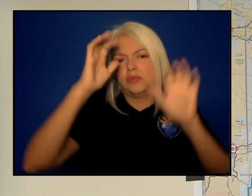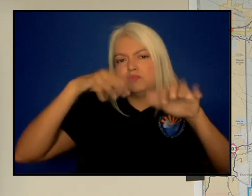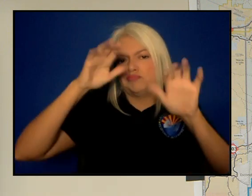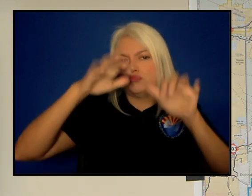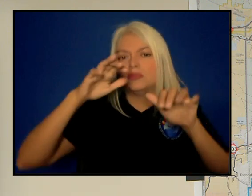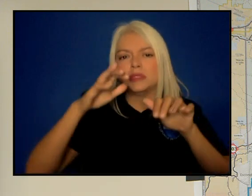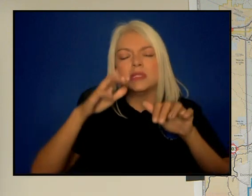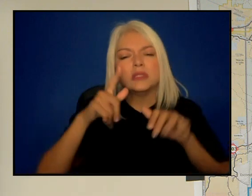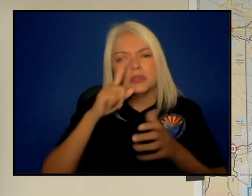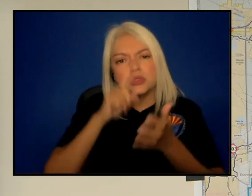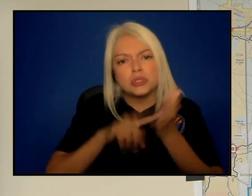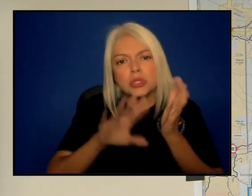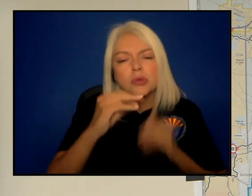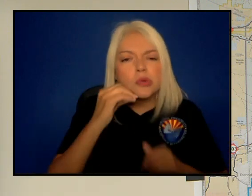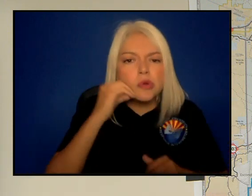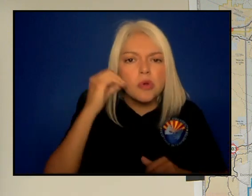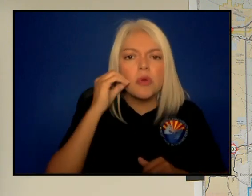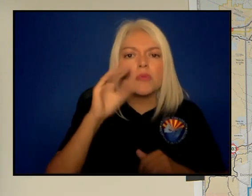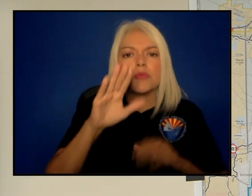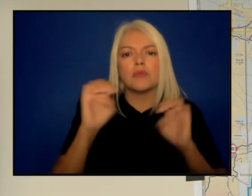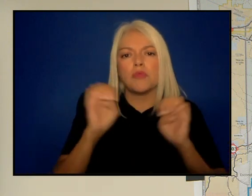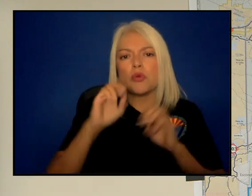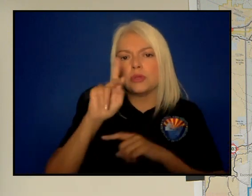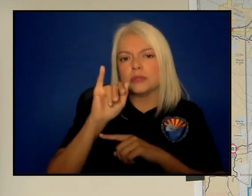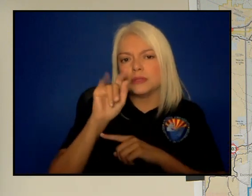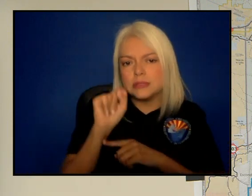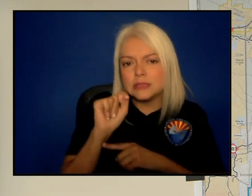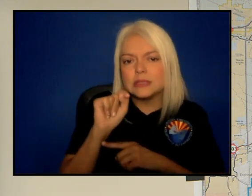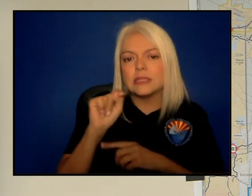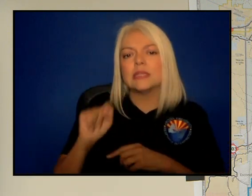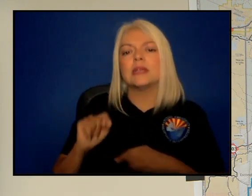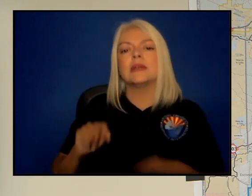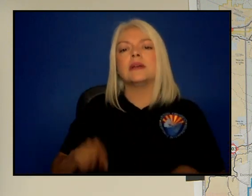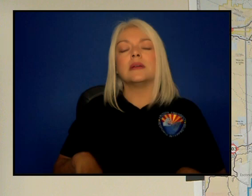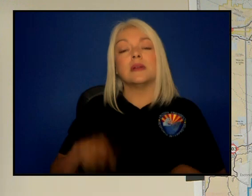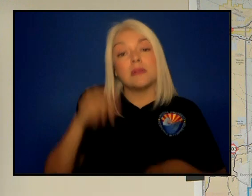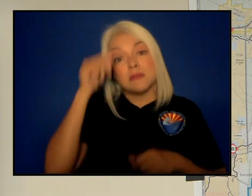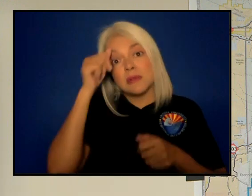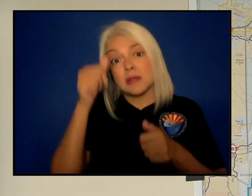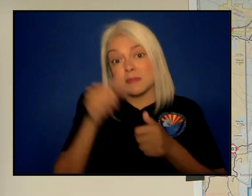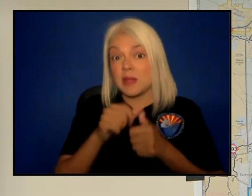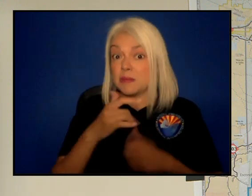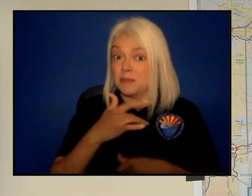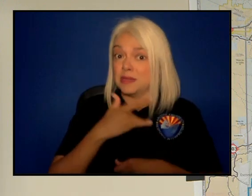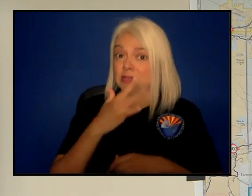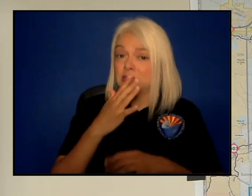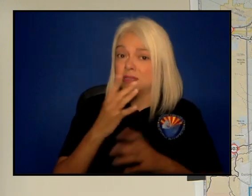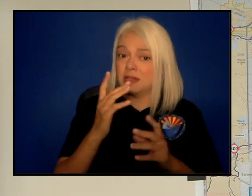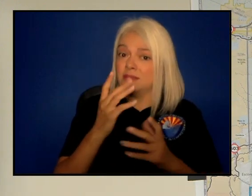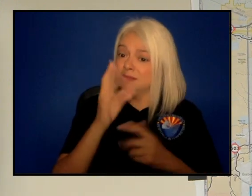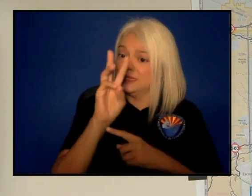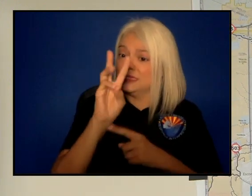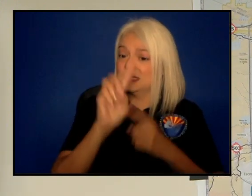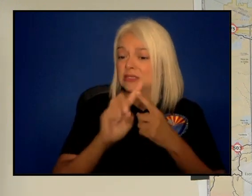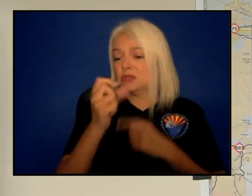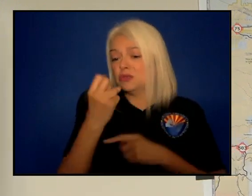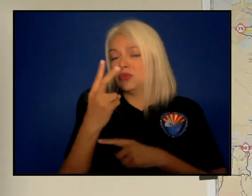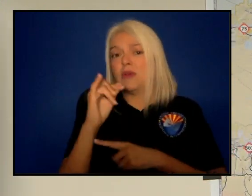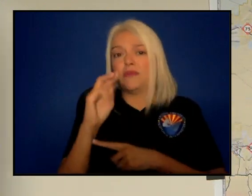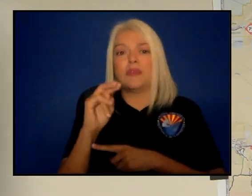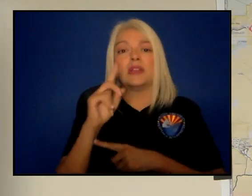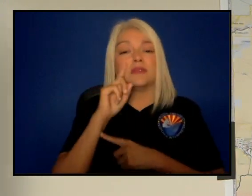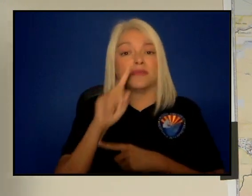house, check your emergency kit. Keep in mind, it takes about 6 to 12 inches to sweep away a